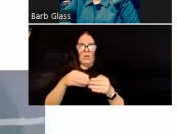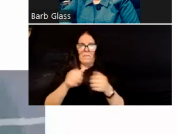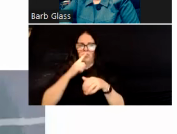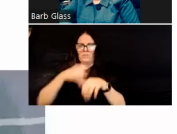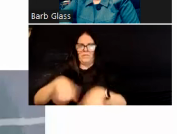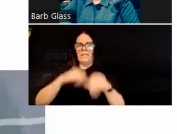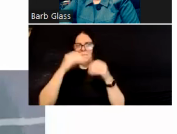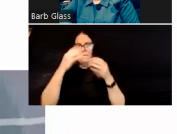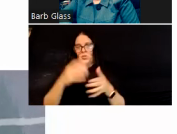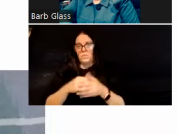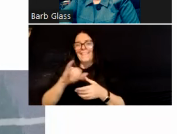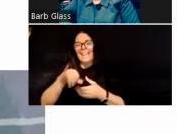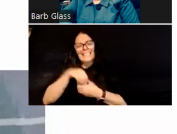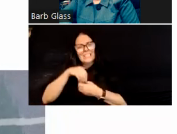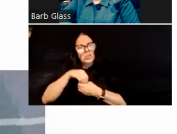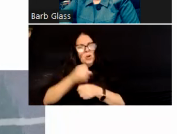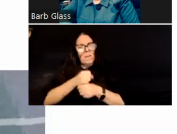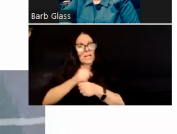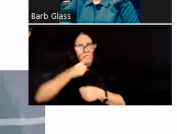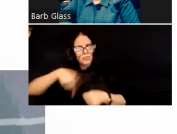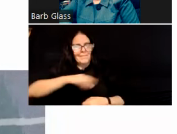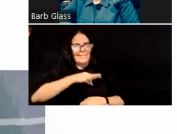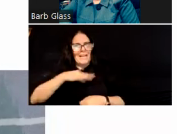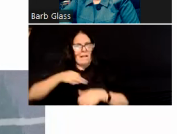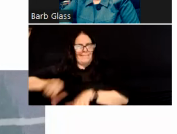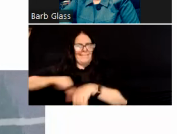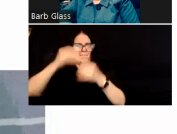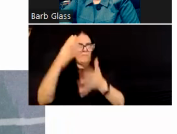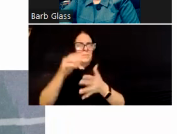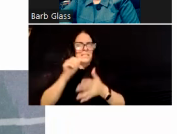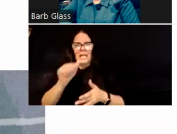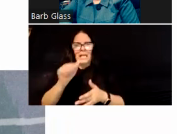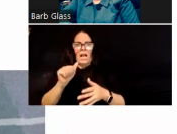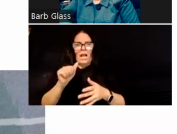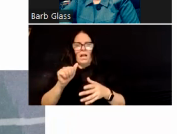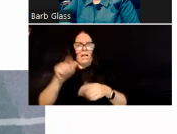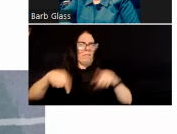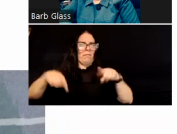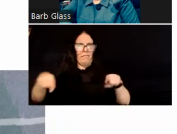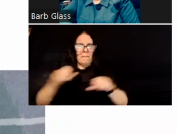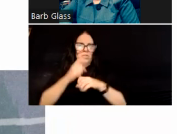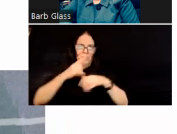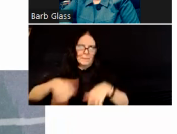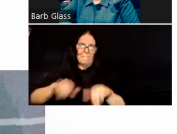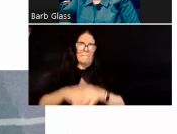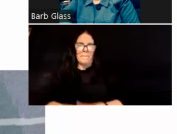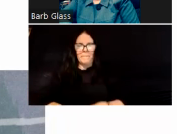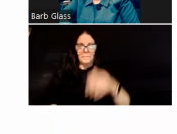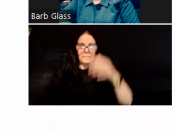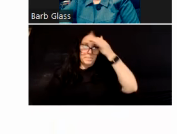So this is internal. Make sure that all staff are on board and are all doing the same thing.